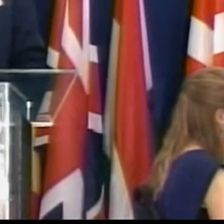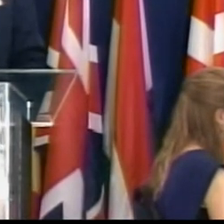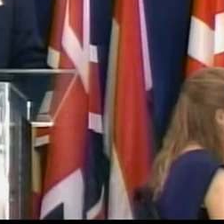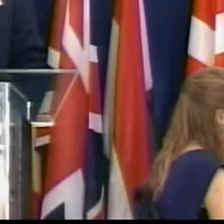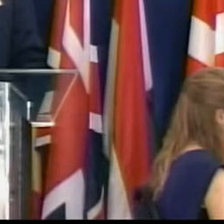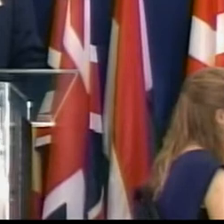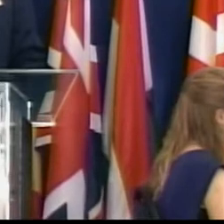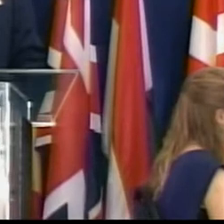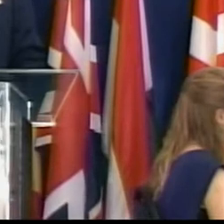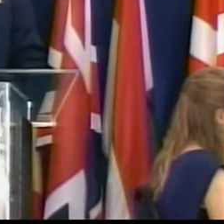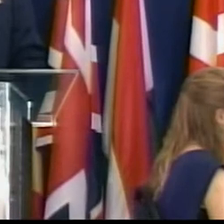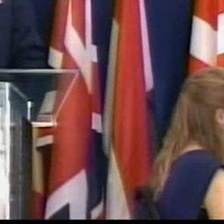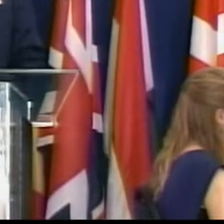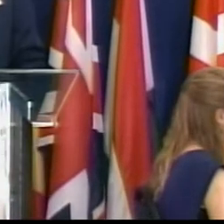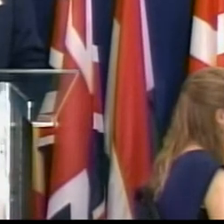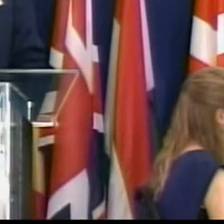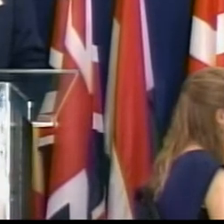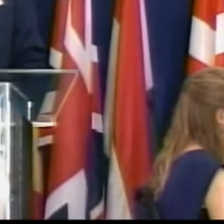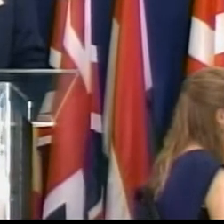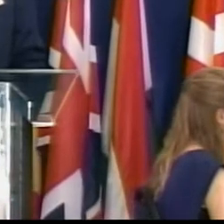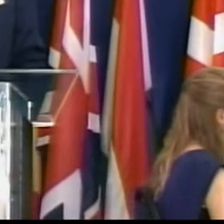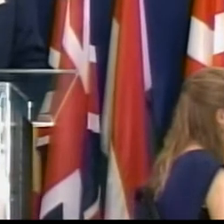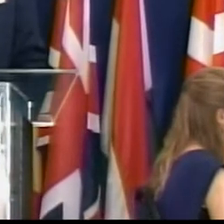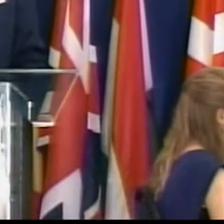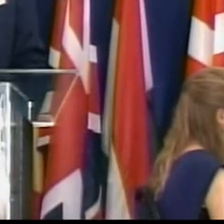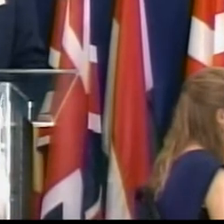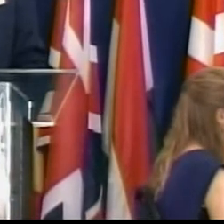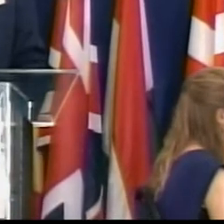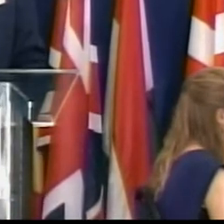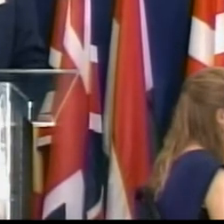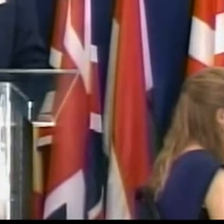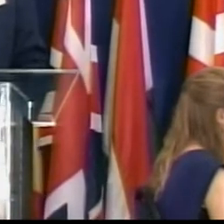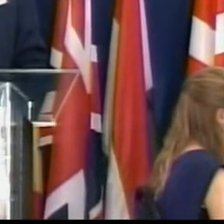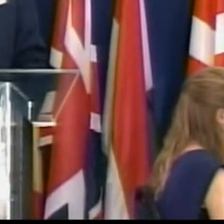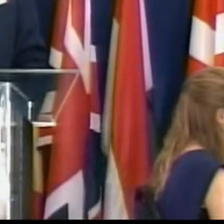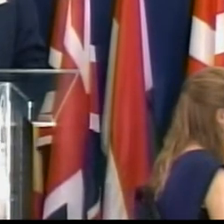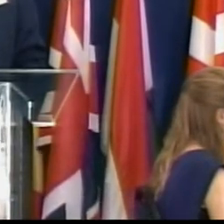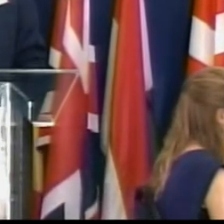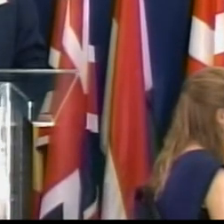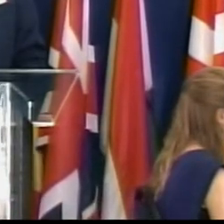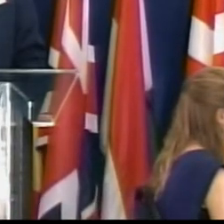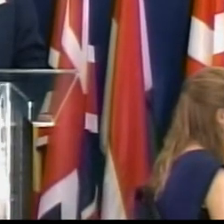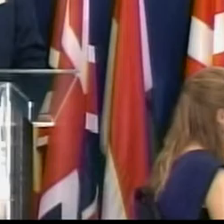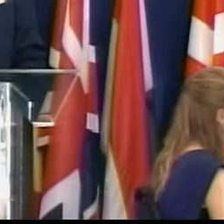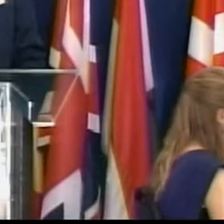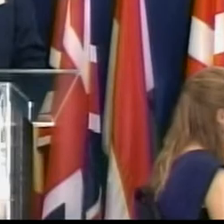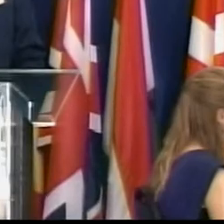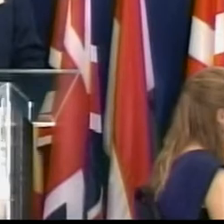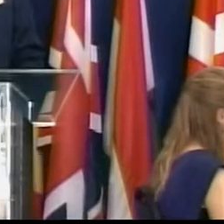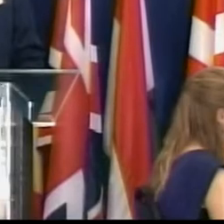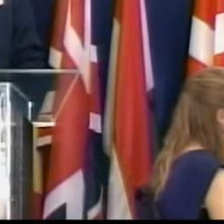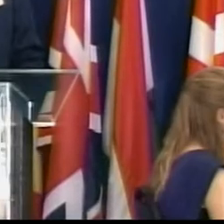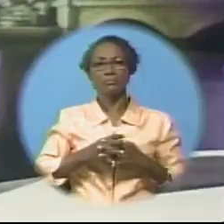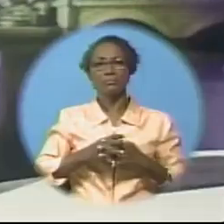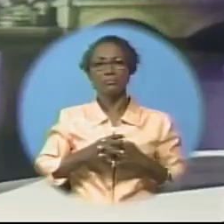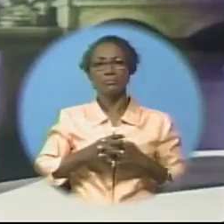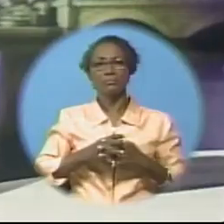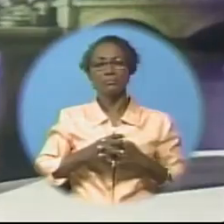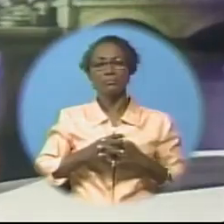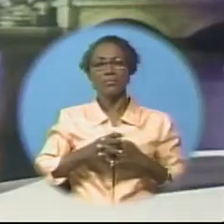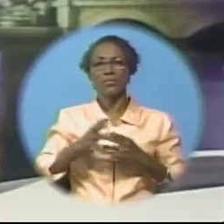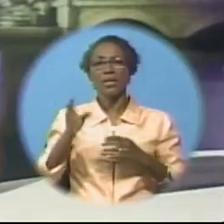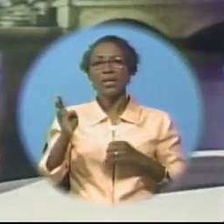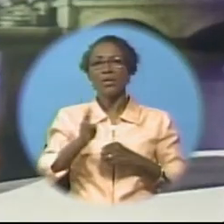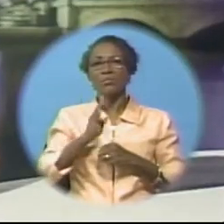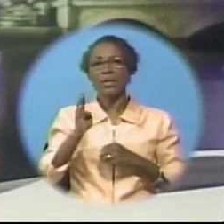its outermost French regions and the Caribbean has positive potential for the entire region.